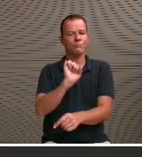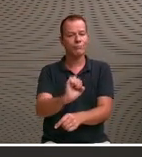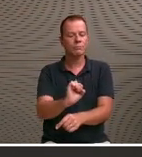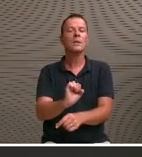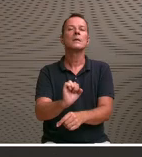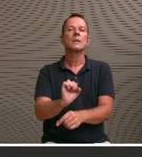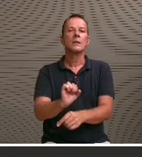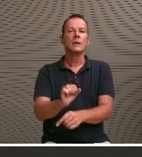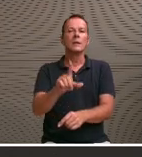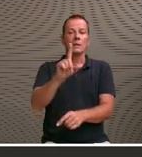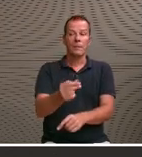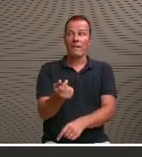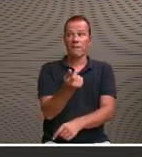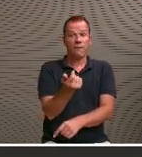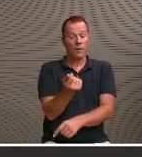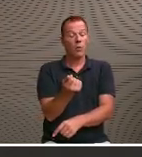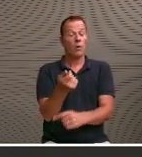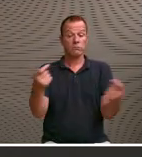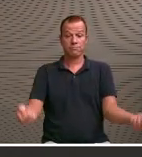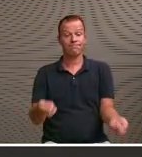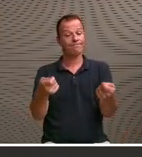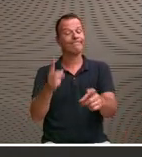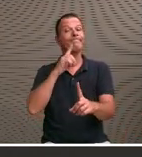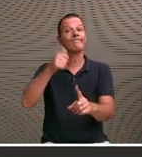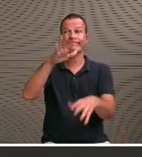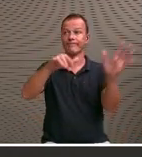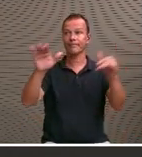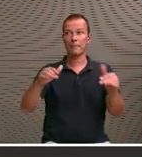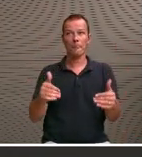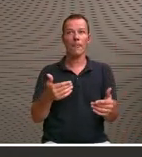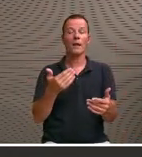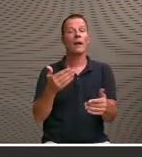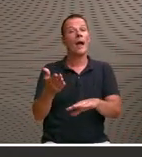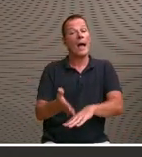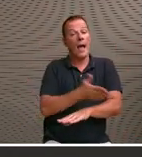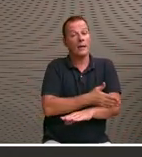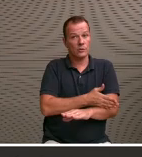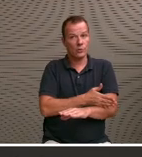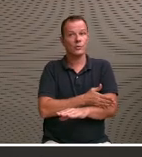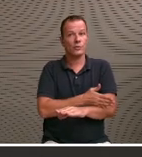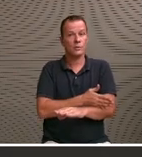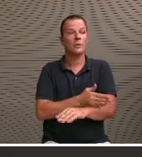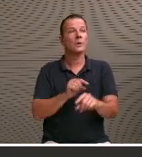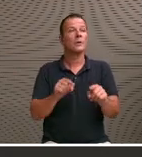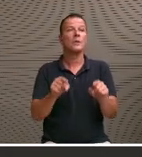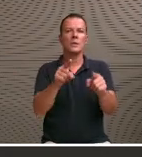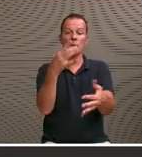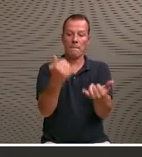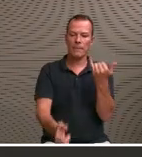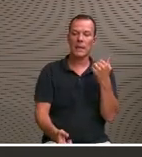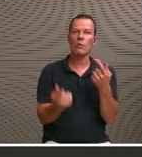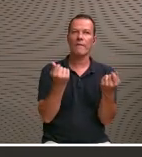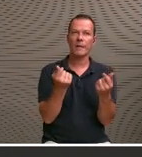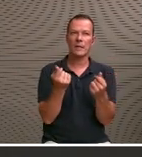needs to be deployed often way in advance of revenue, and that brings substantial financial risk. So as we've worked